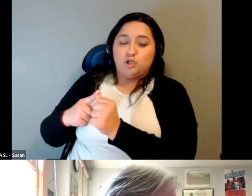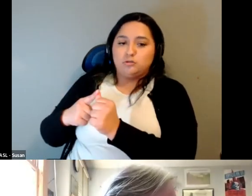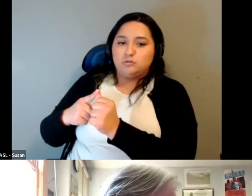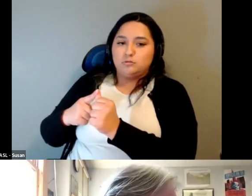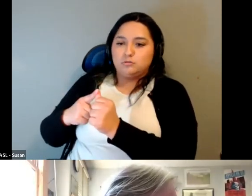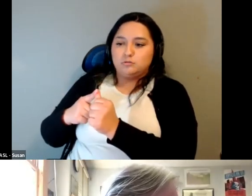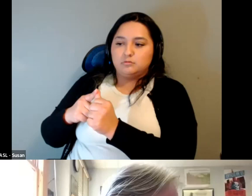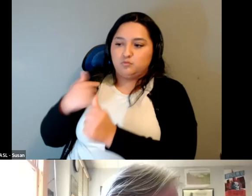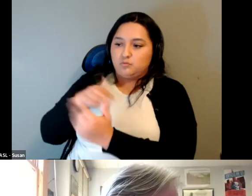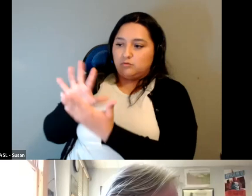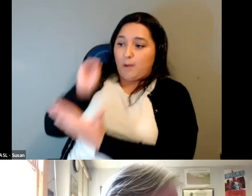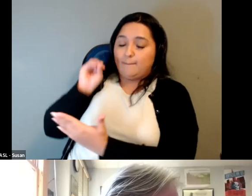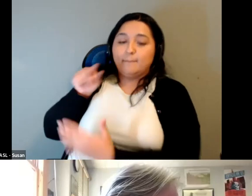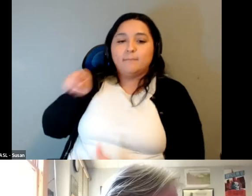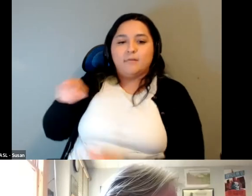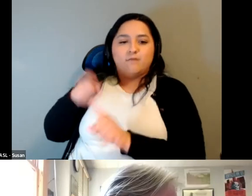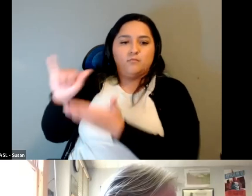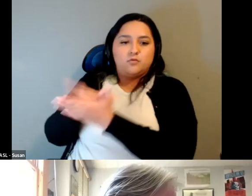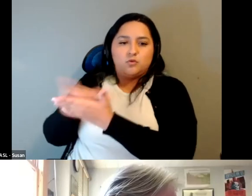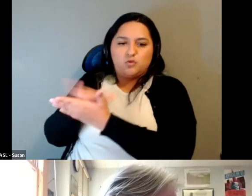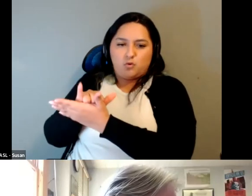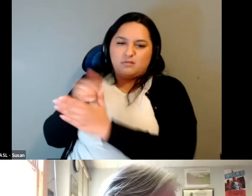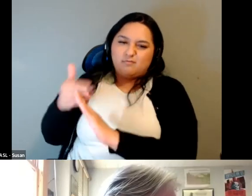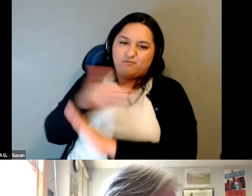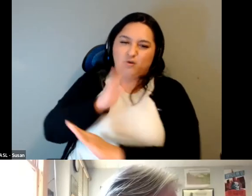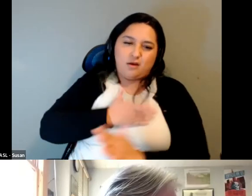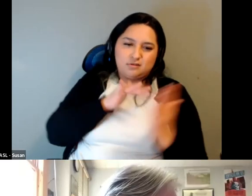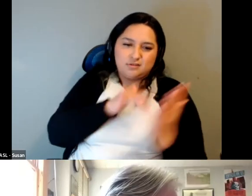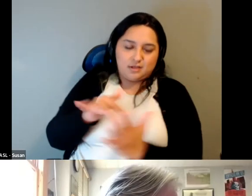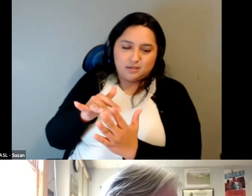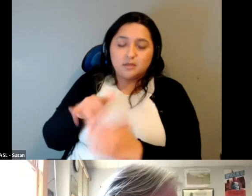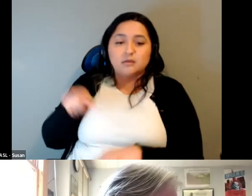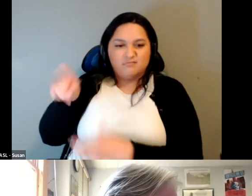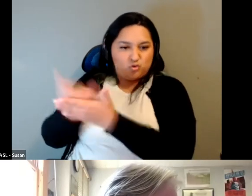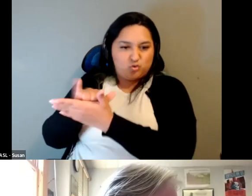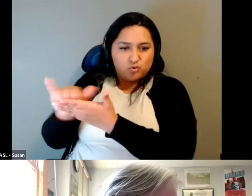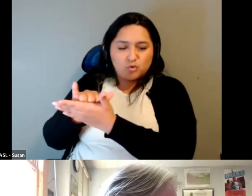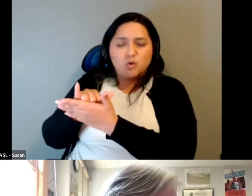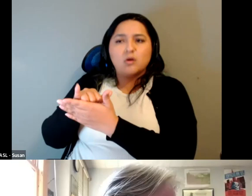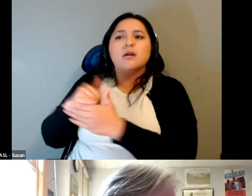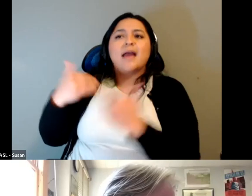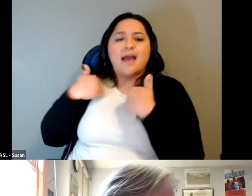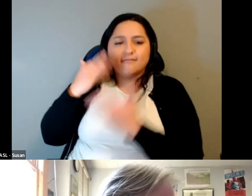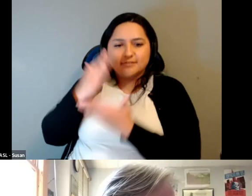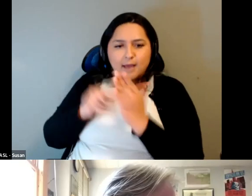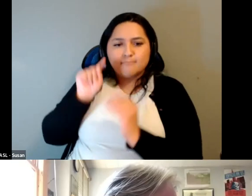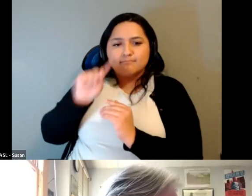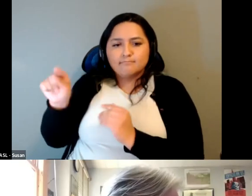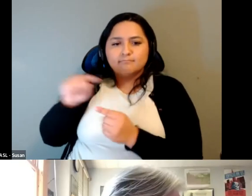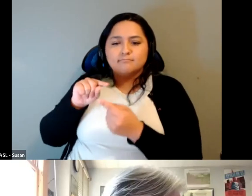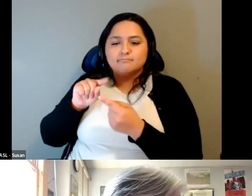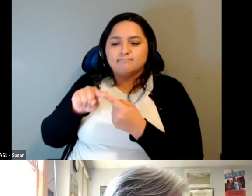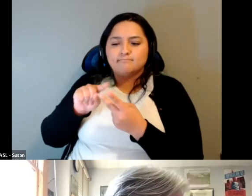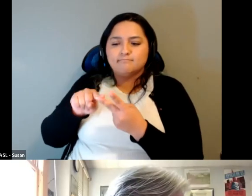prior to us doing our study. Subsequent studies have also been done in Chicago and in the San